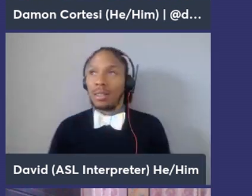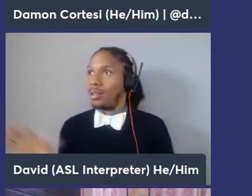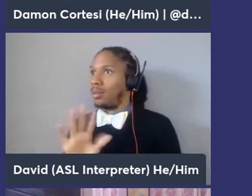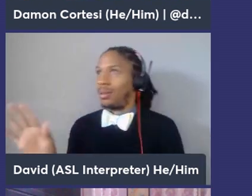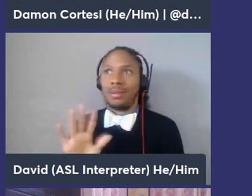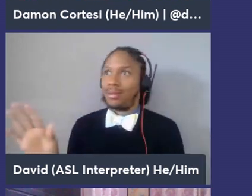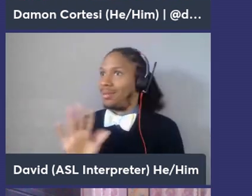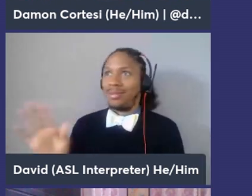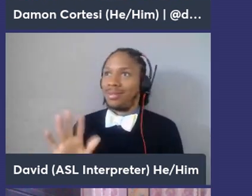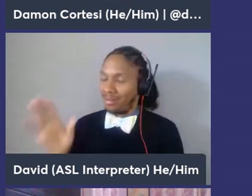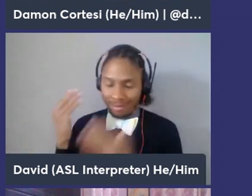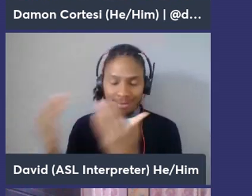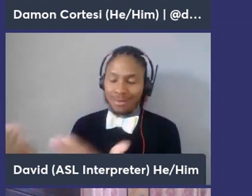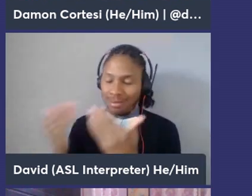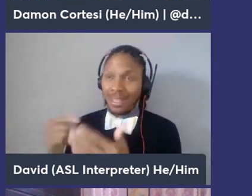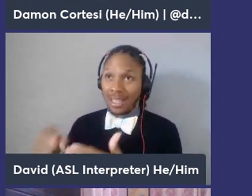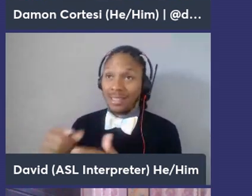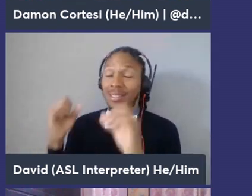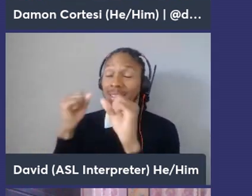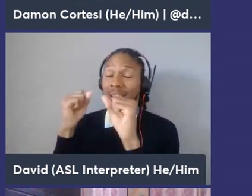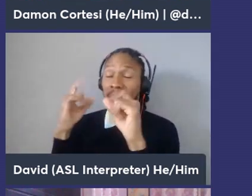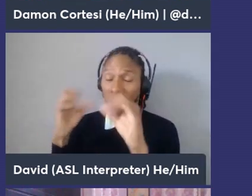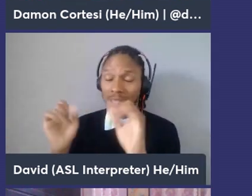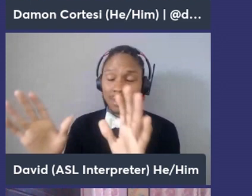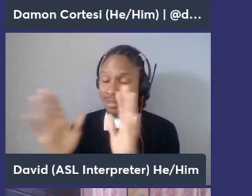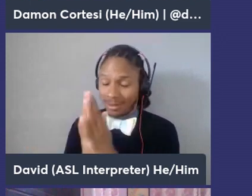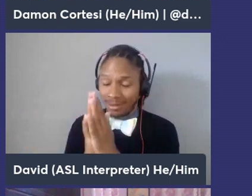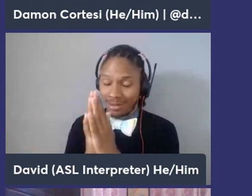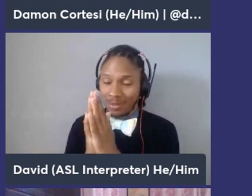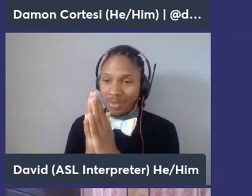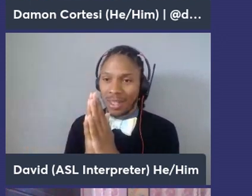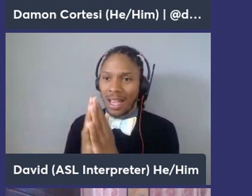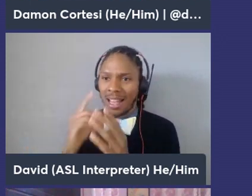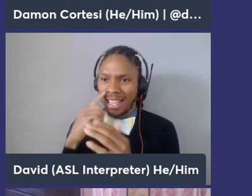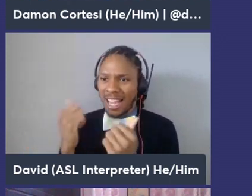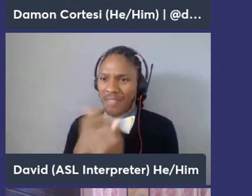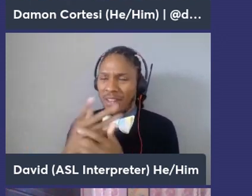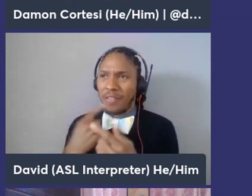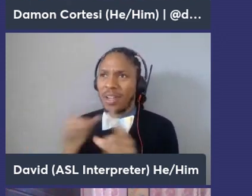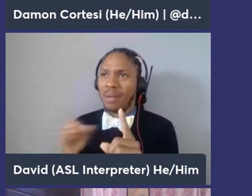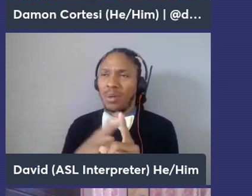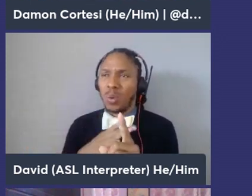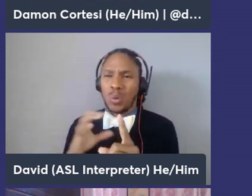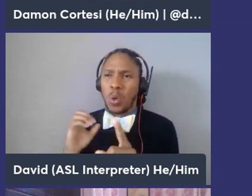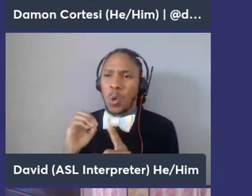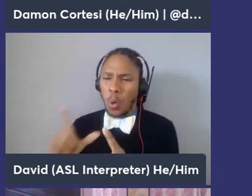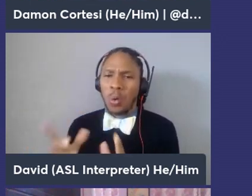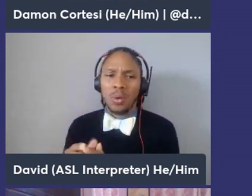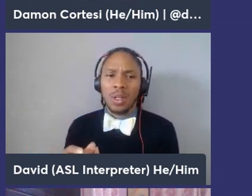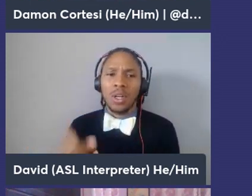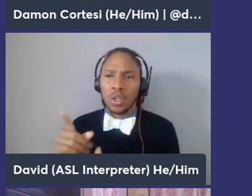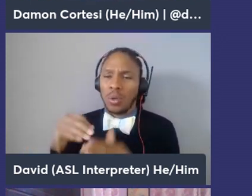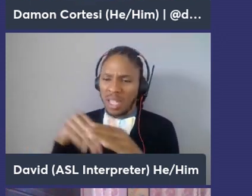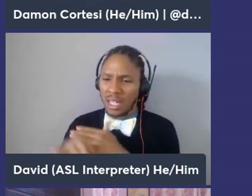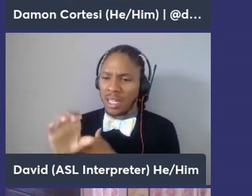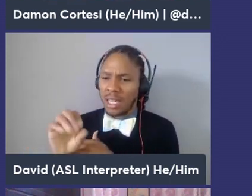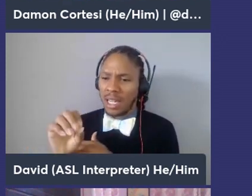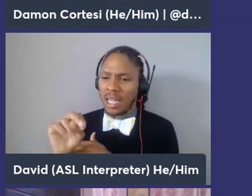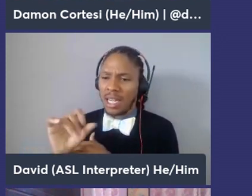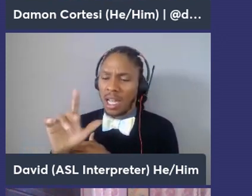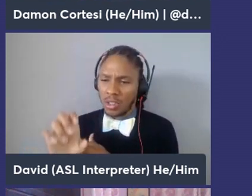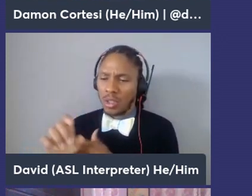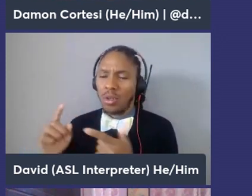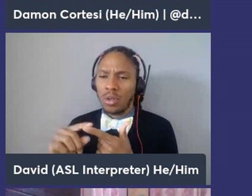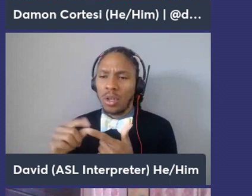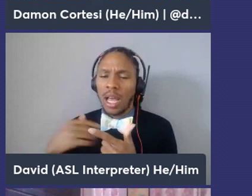This is quite amazing, because I think what you accomplished was just really cool. You literally went in a console. You had